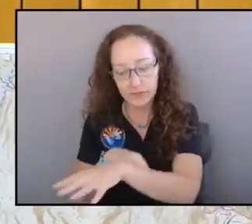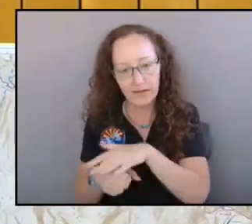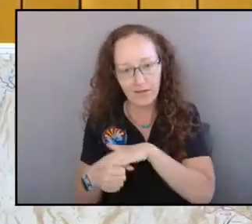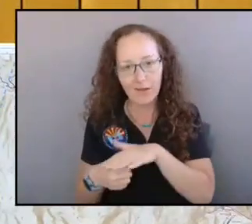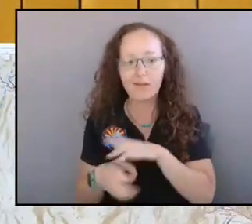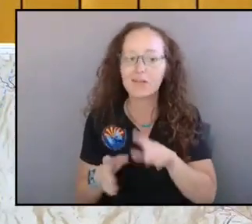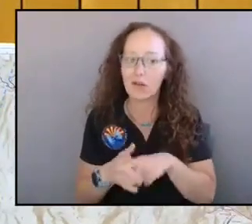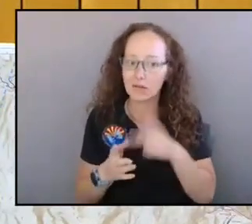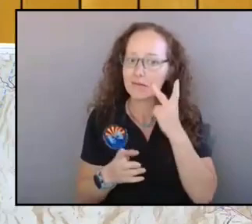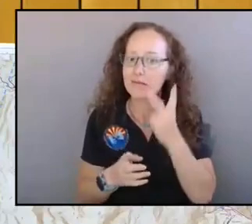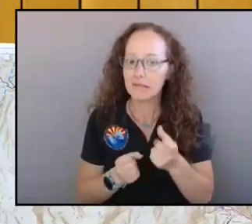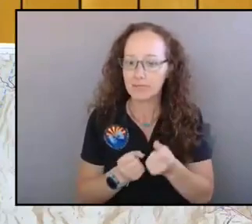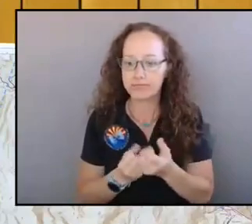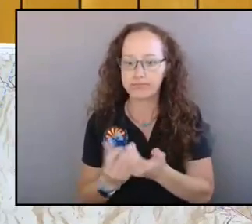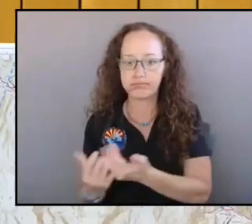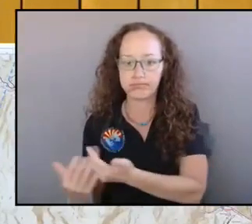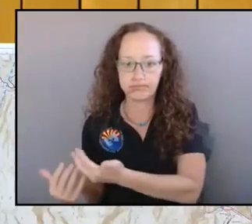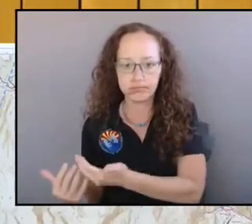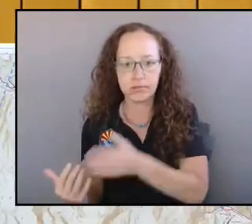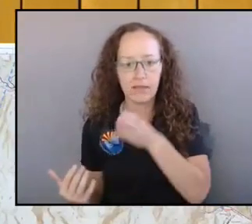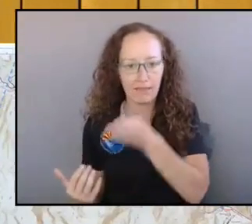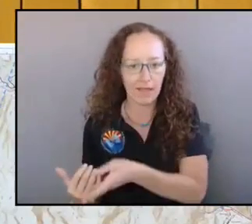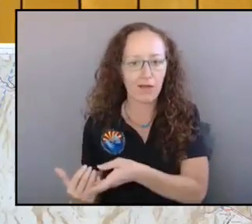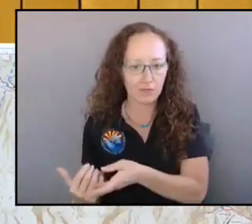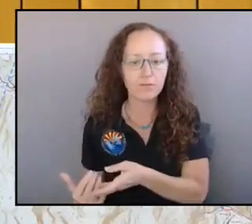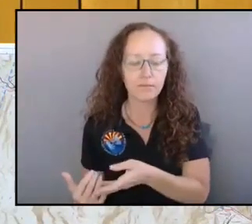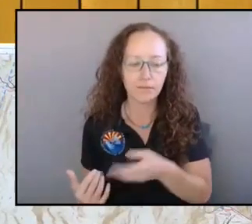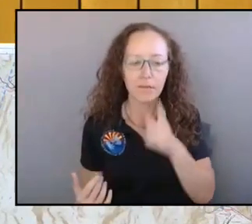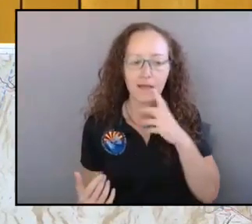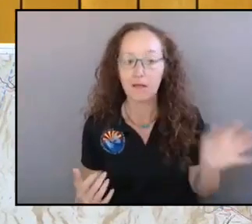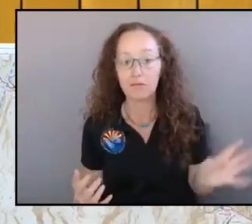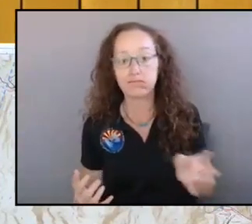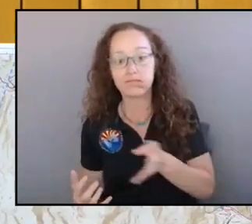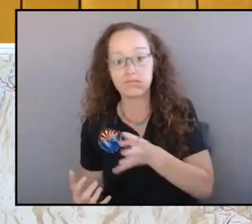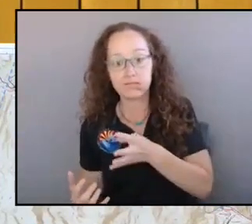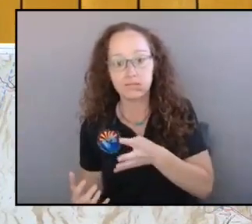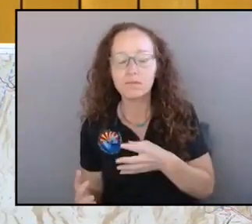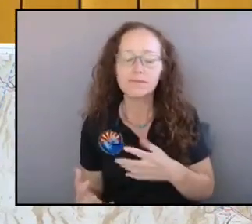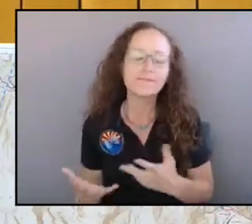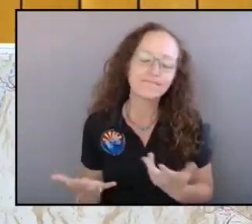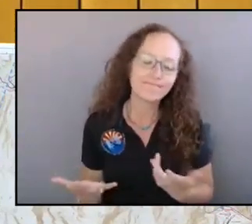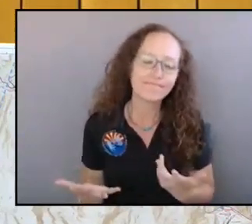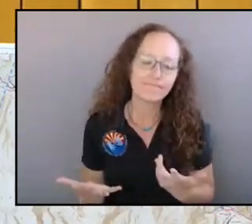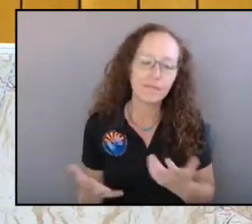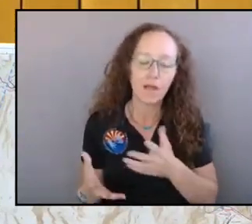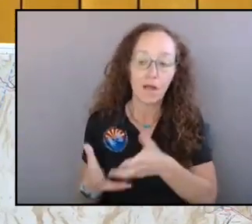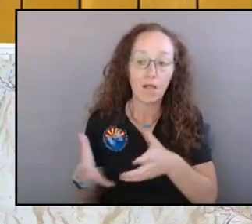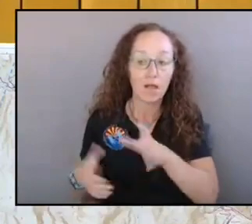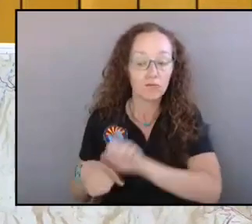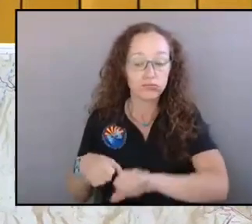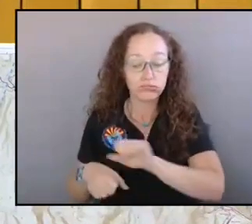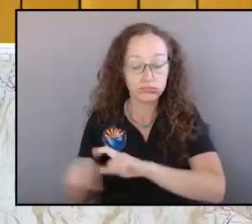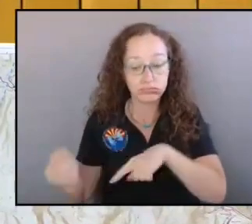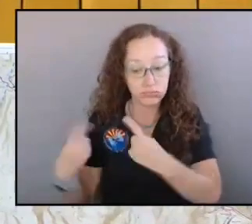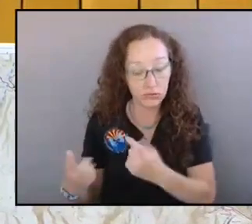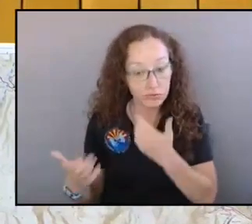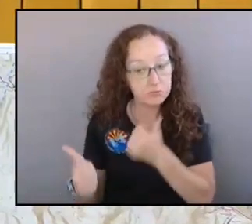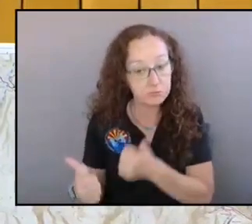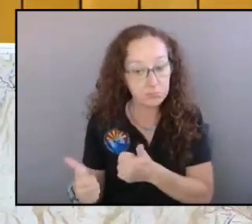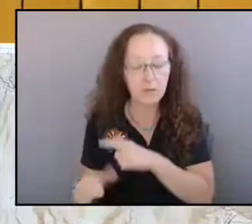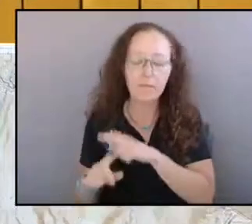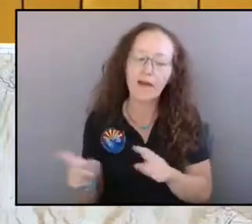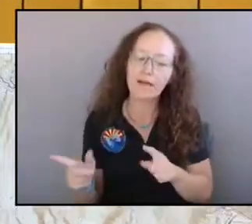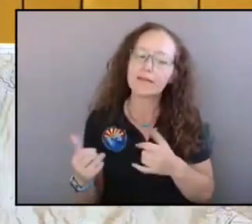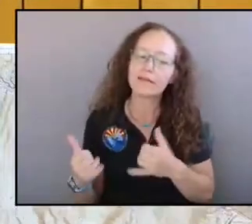lot of the fire growth, a lot of good work done in there, but that's things that you just have to think about when you look at this fire. So